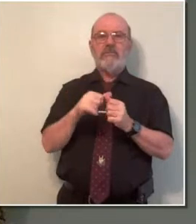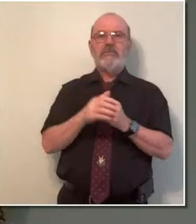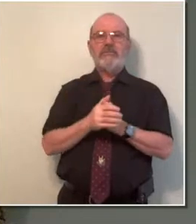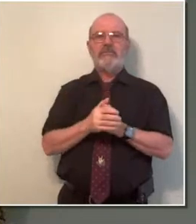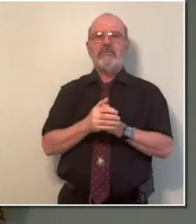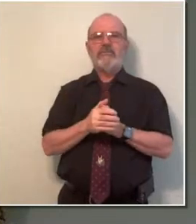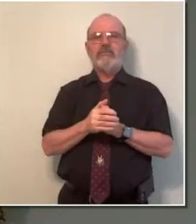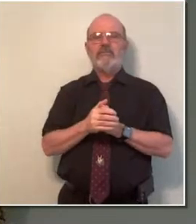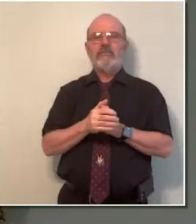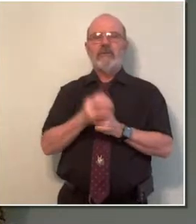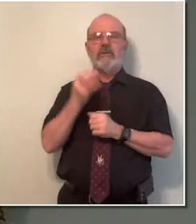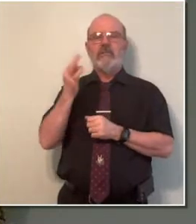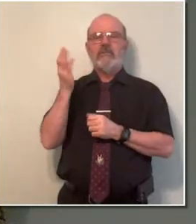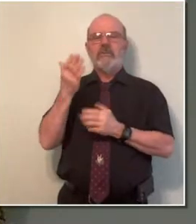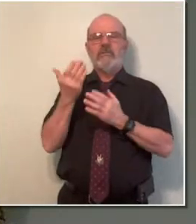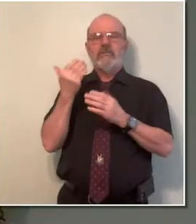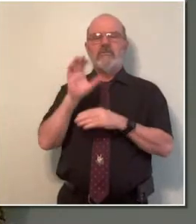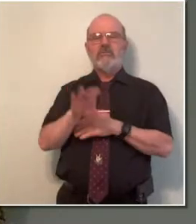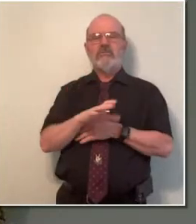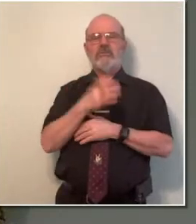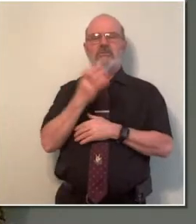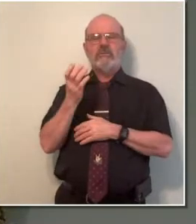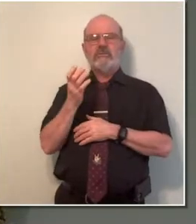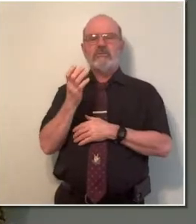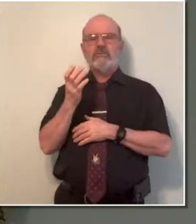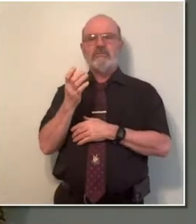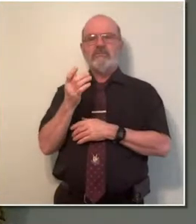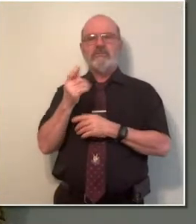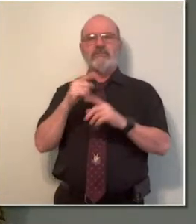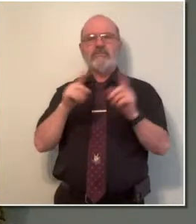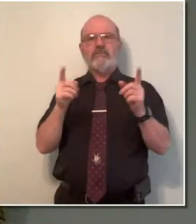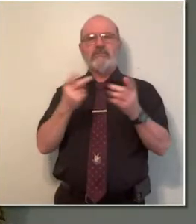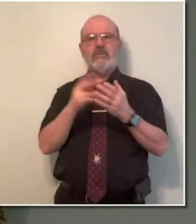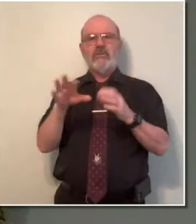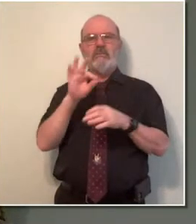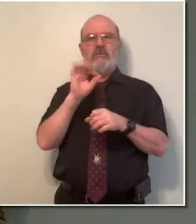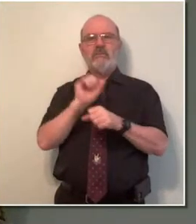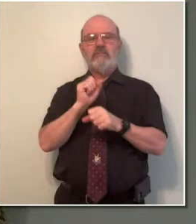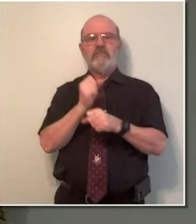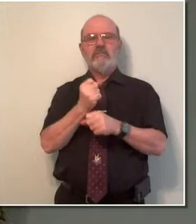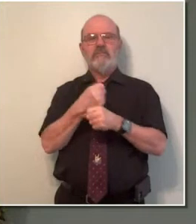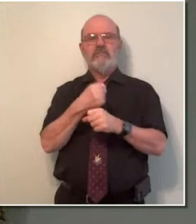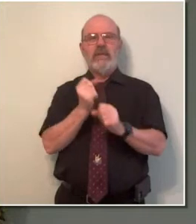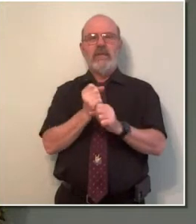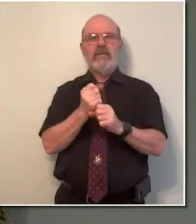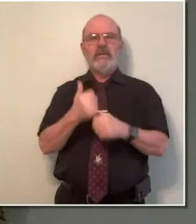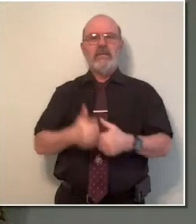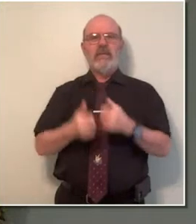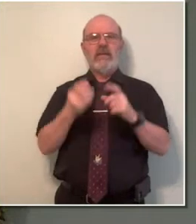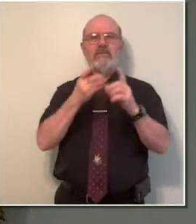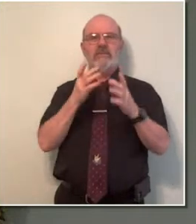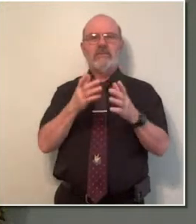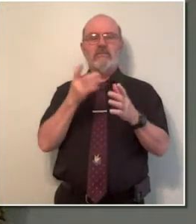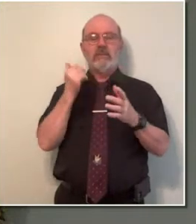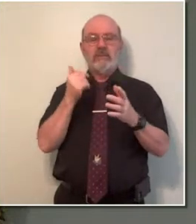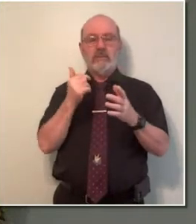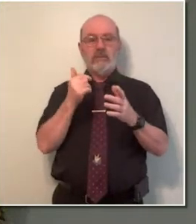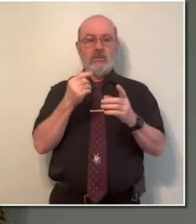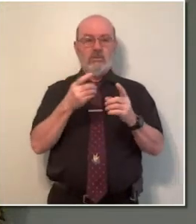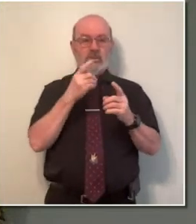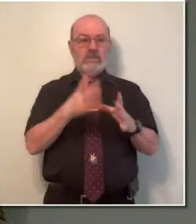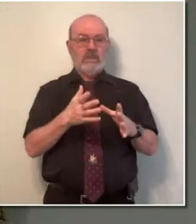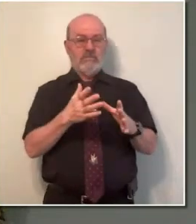message before Christmas on the difference the Holy Spirit made in the life of the disciples. Because when the disciples, right